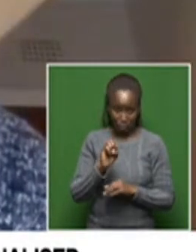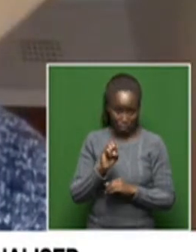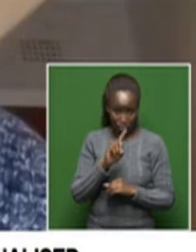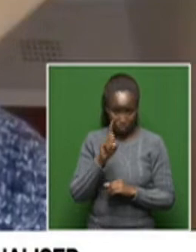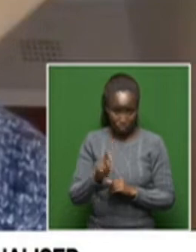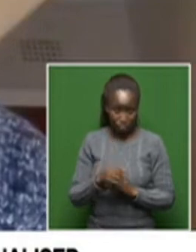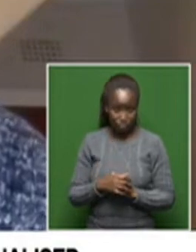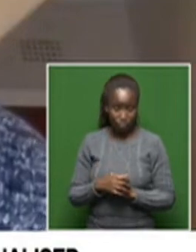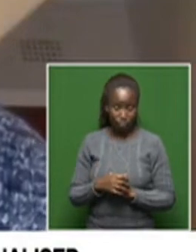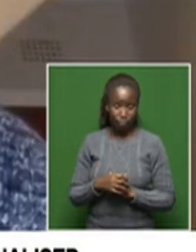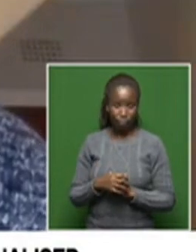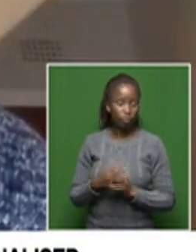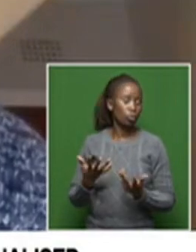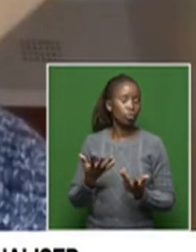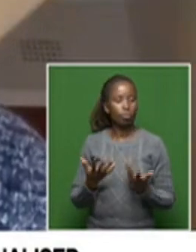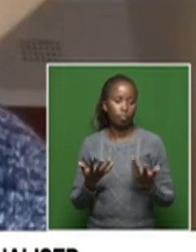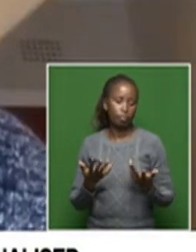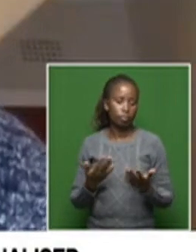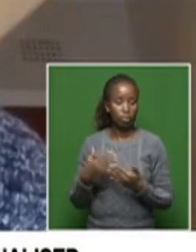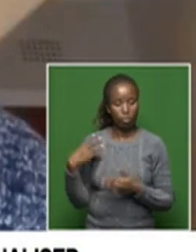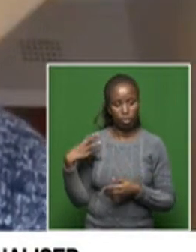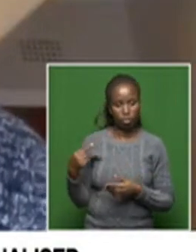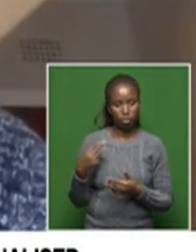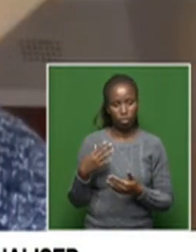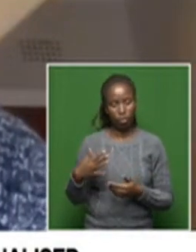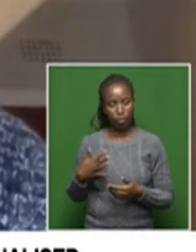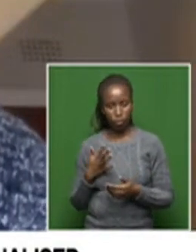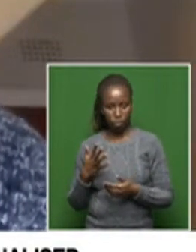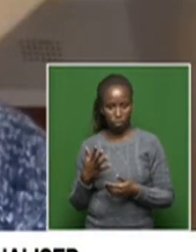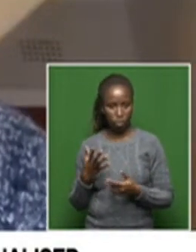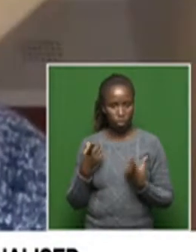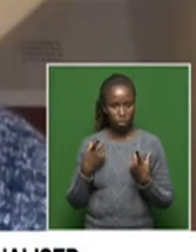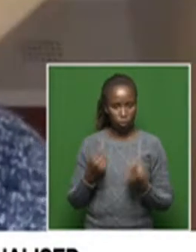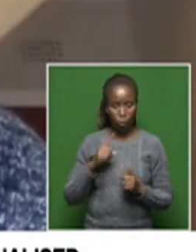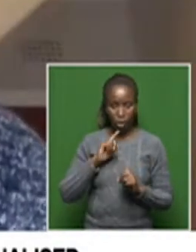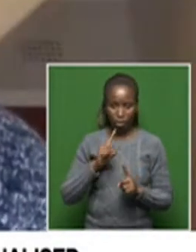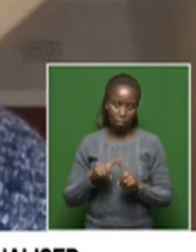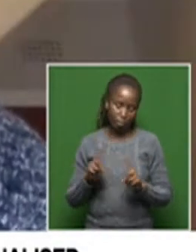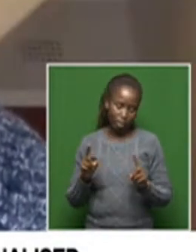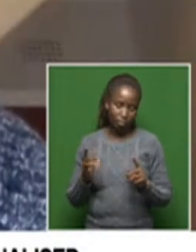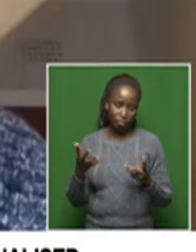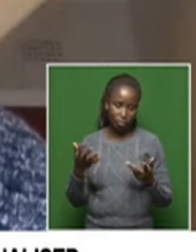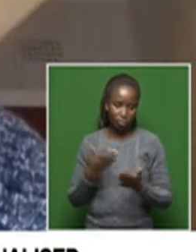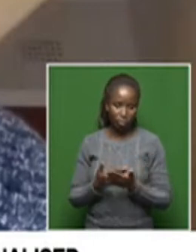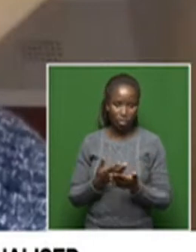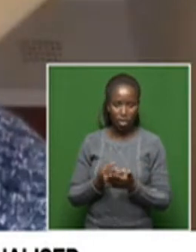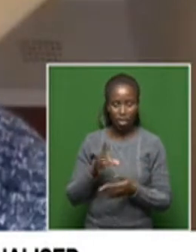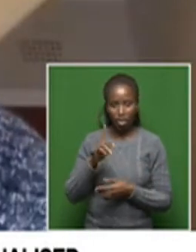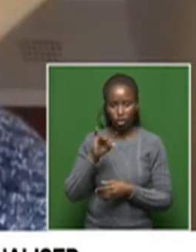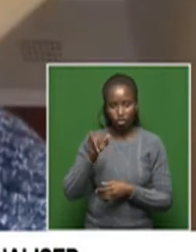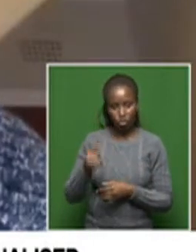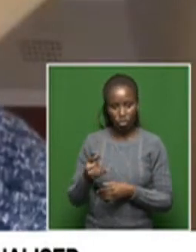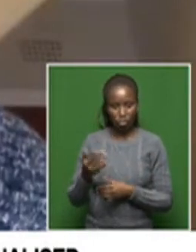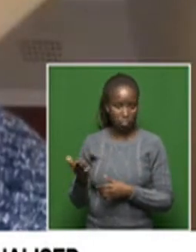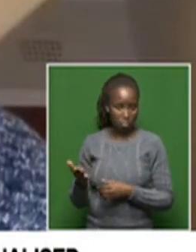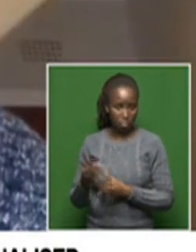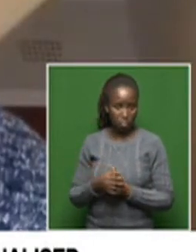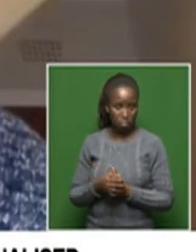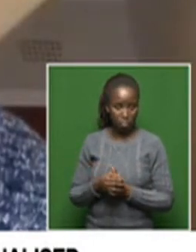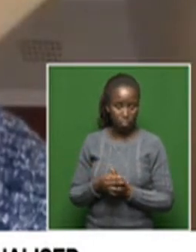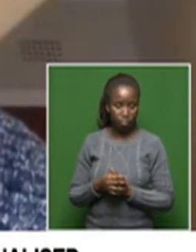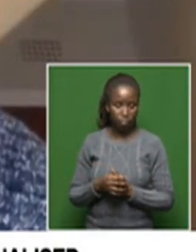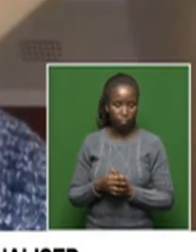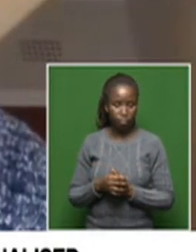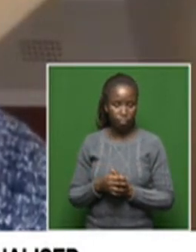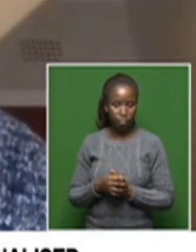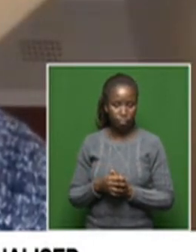restrictions, or perhaps maybe the minister would have wanted to pick that up, but I'm just going to invite the DG in the meantime.